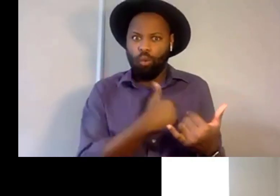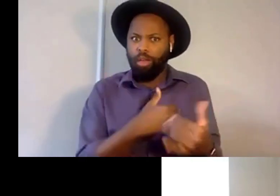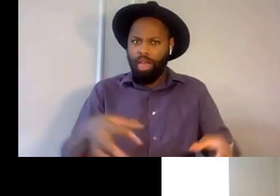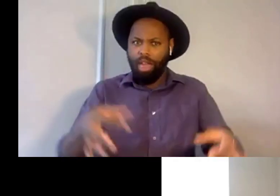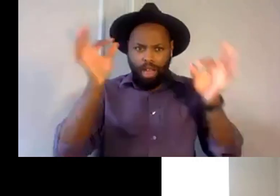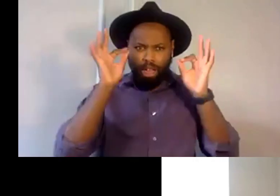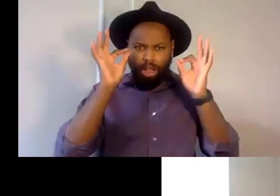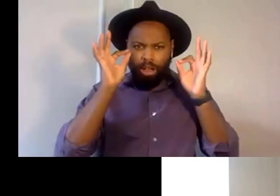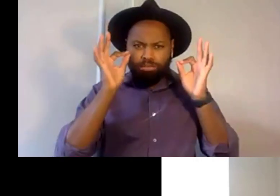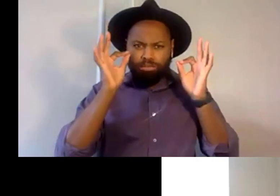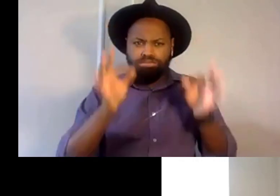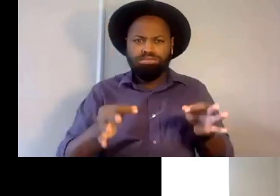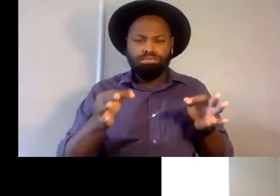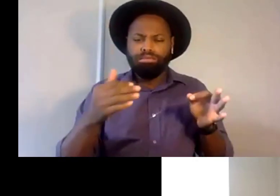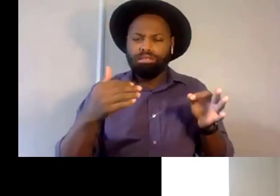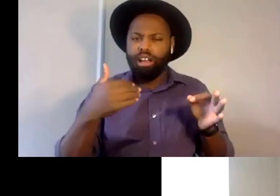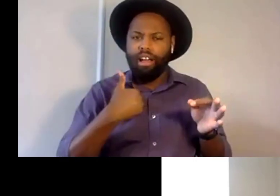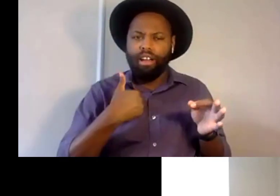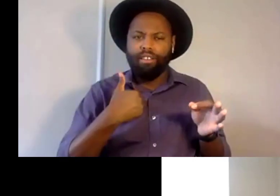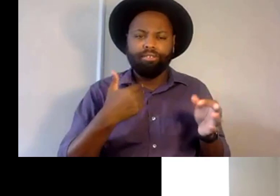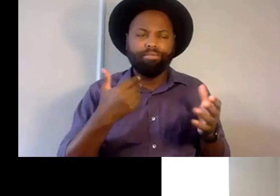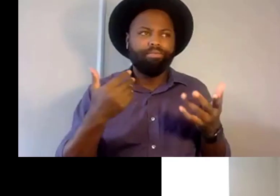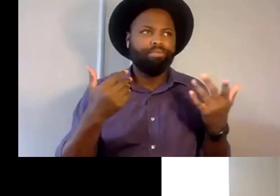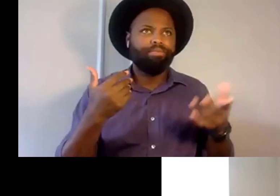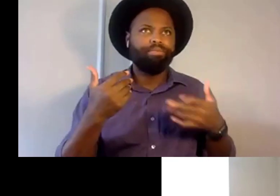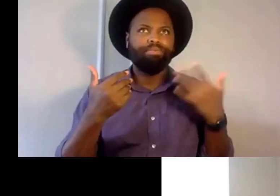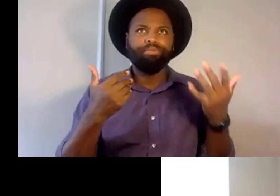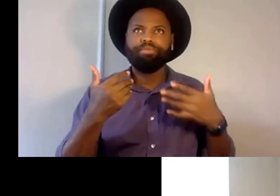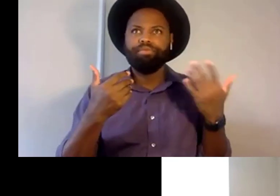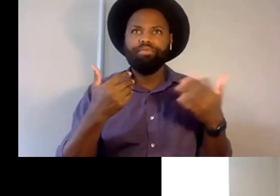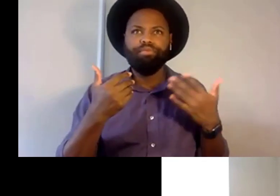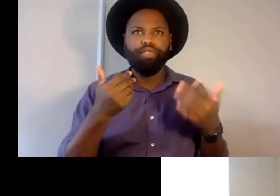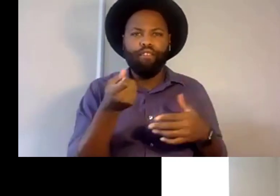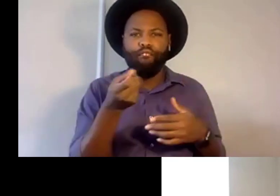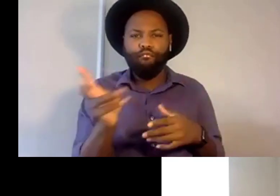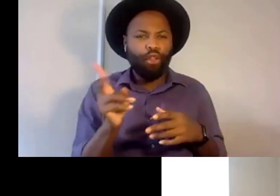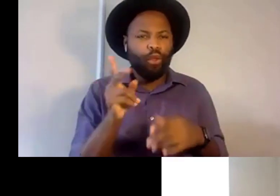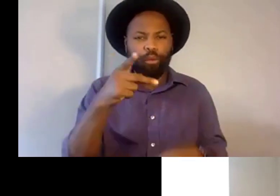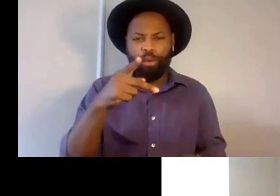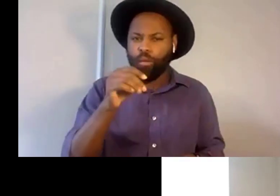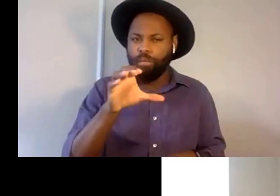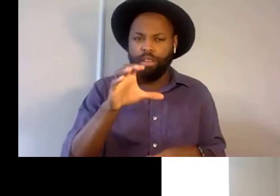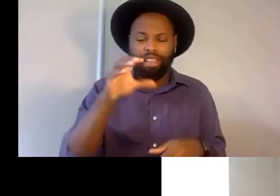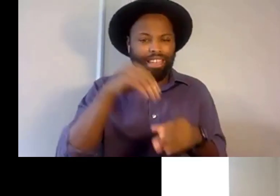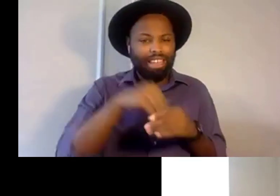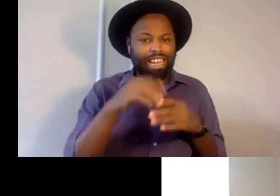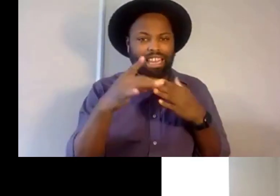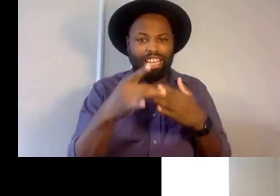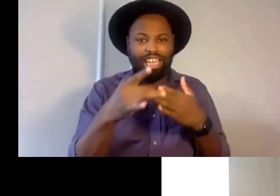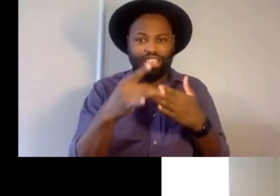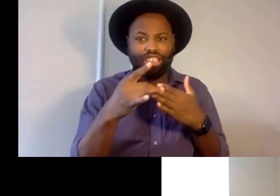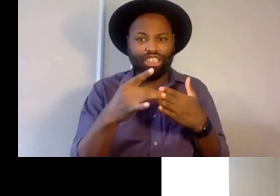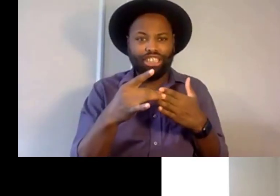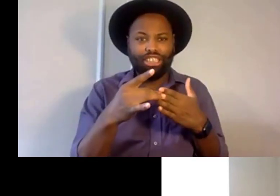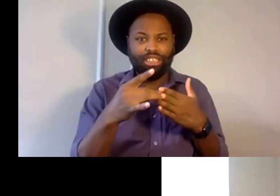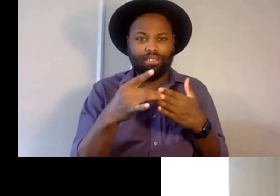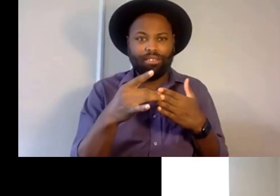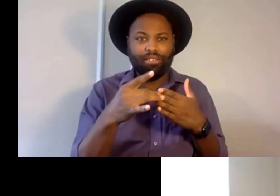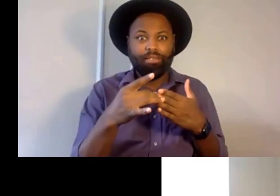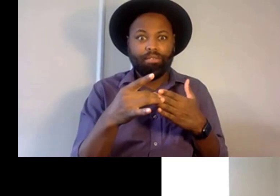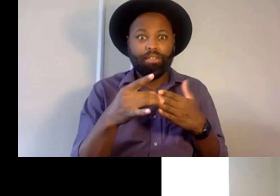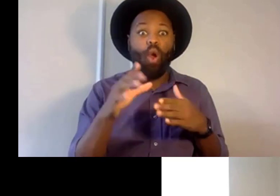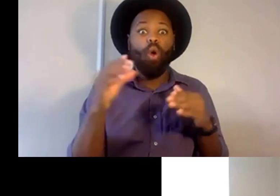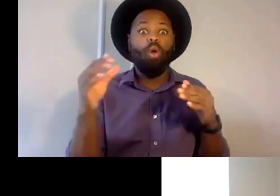probably fewer people of color in leadership roles now than we did when I first started here